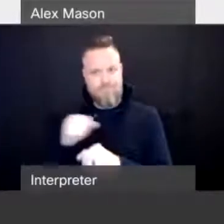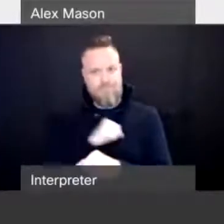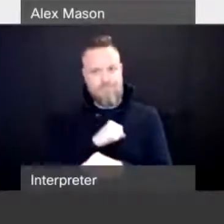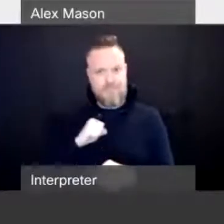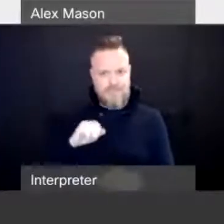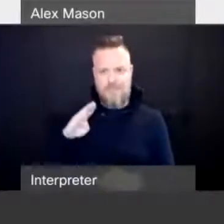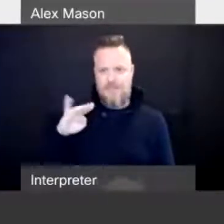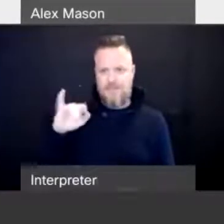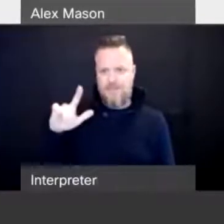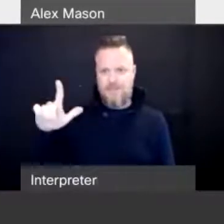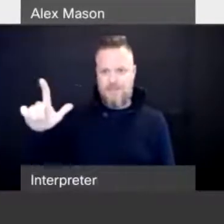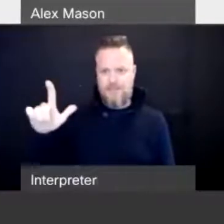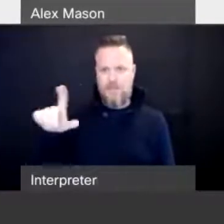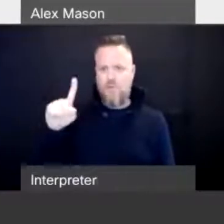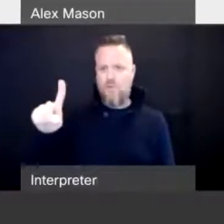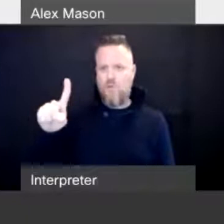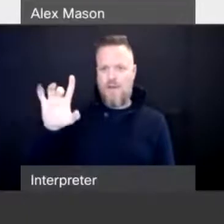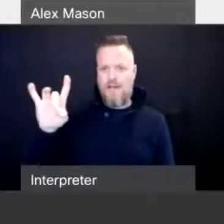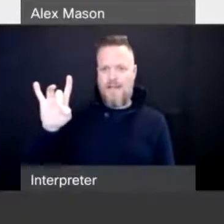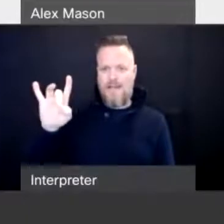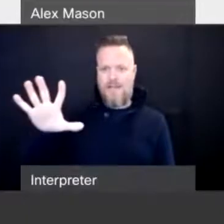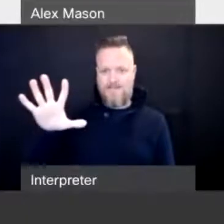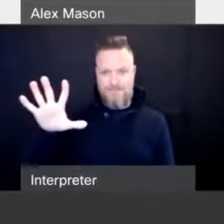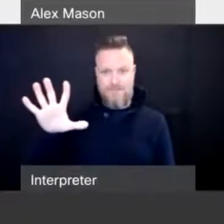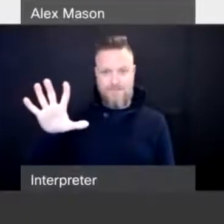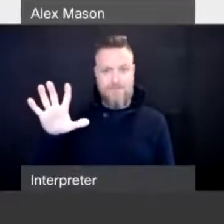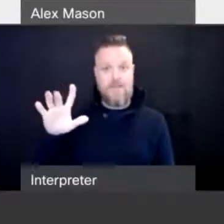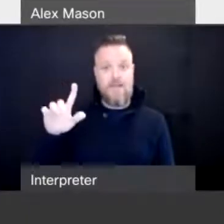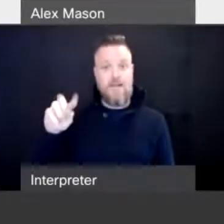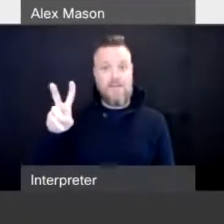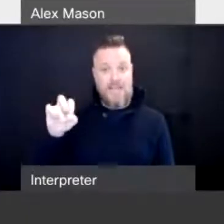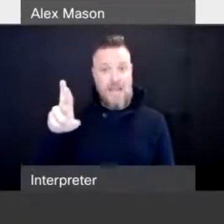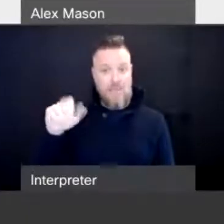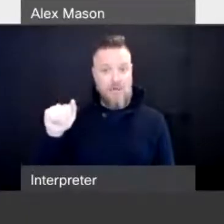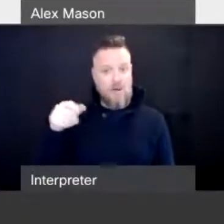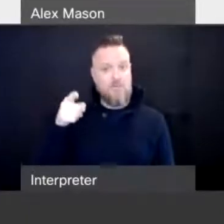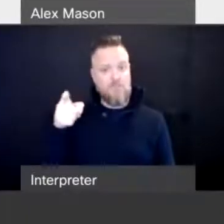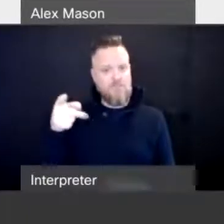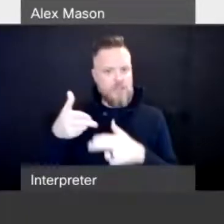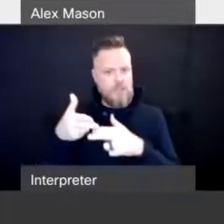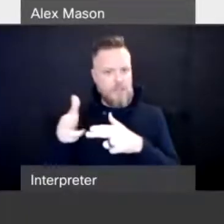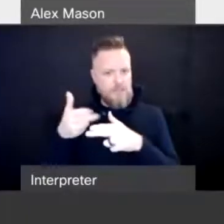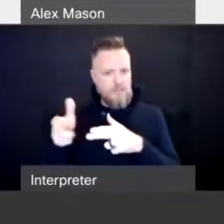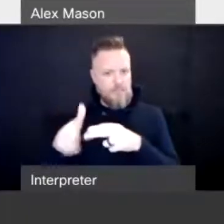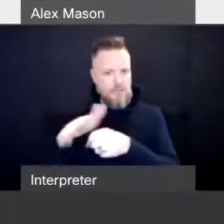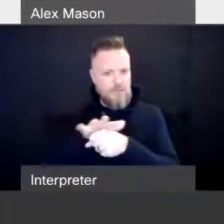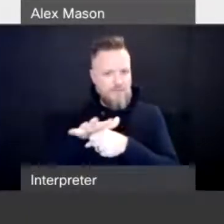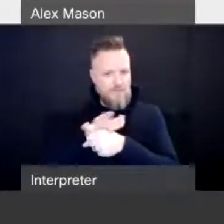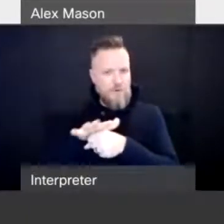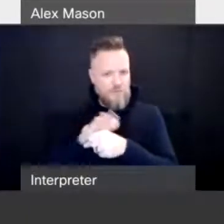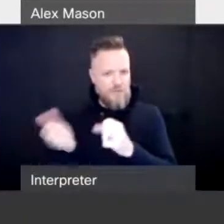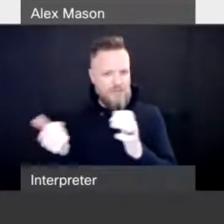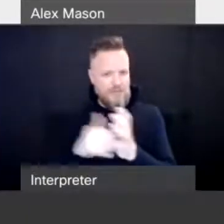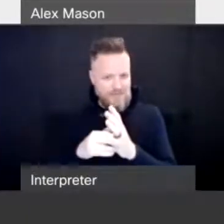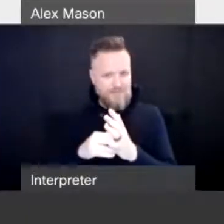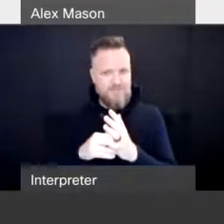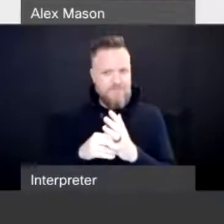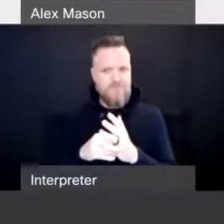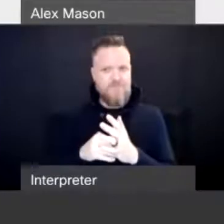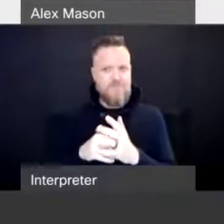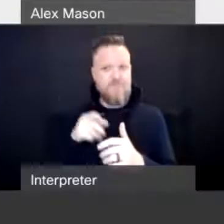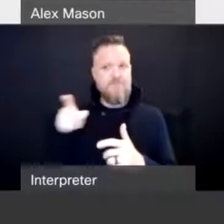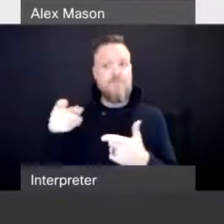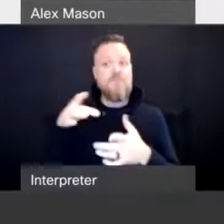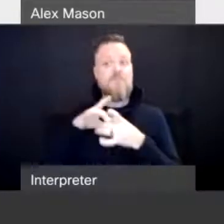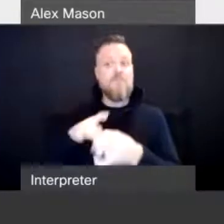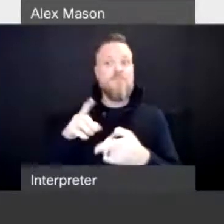Bill 185. And so Tamara, if you can give us a brief overview again, that is in reference to